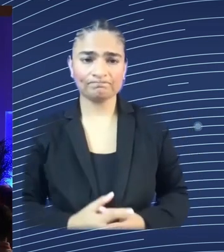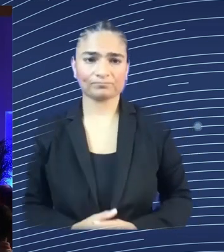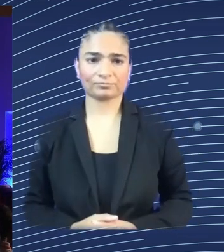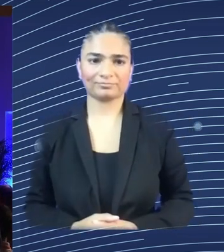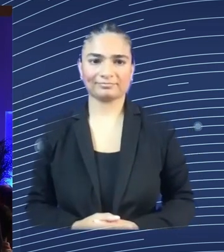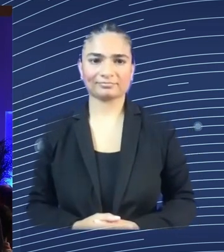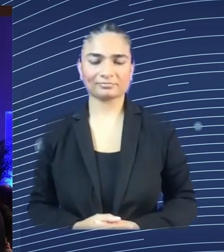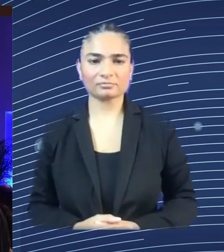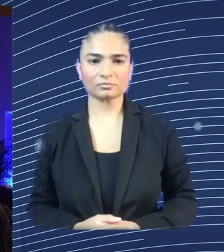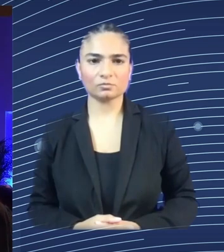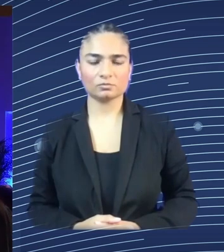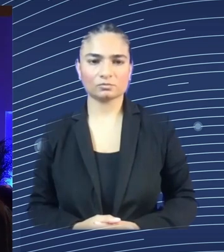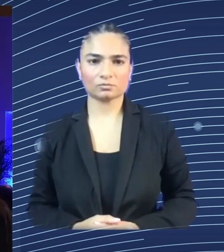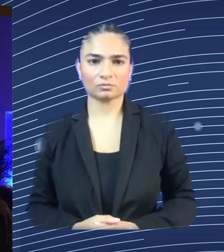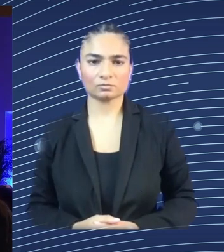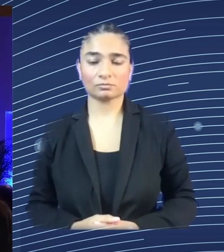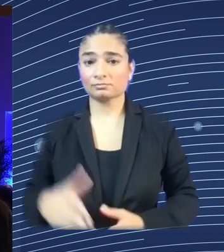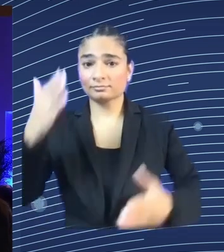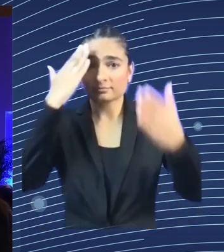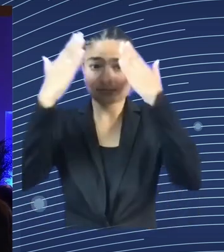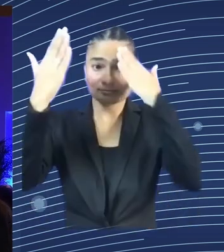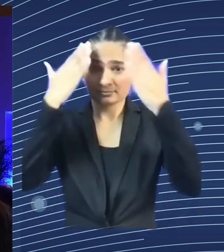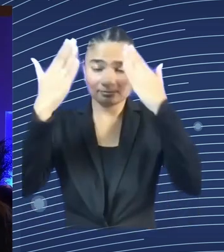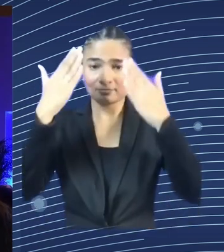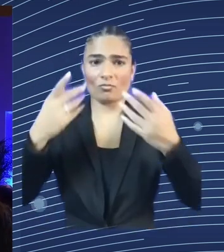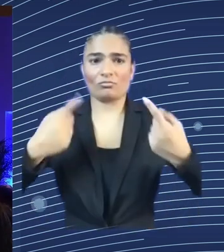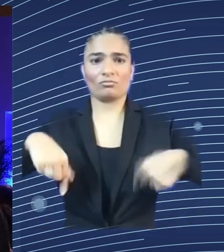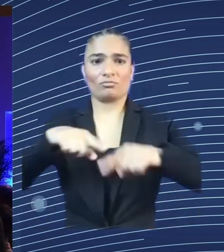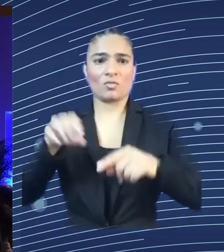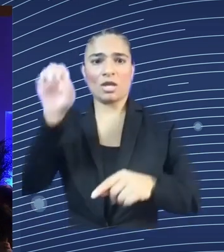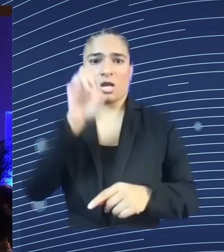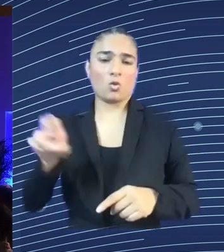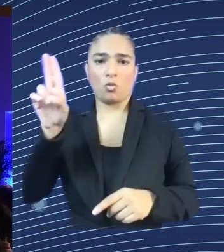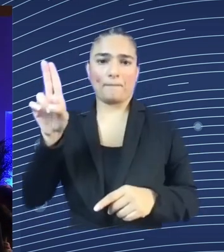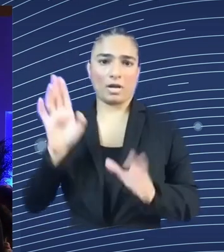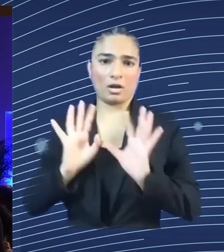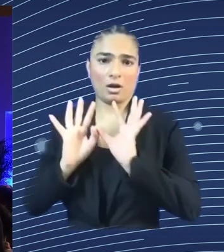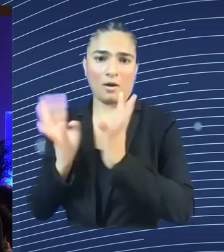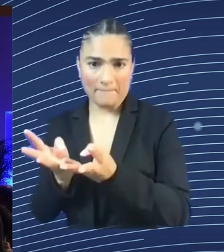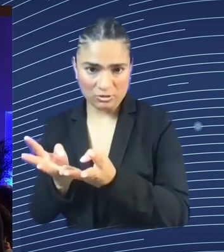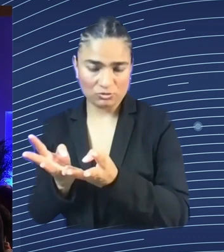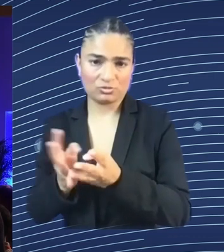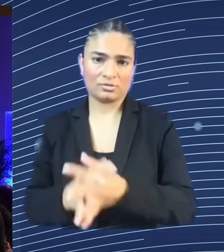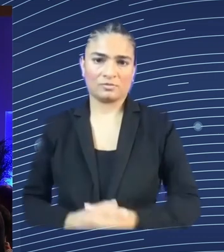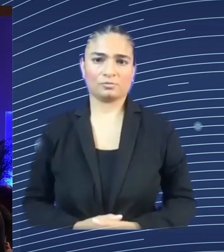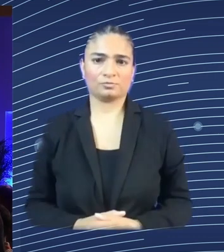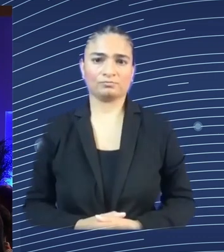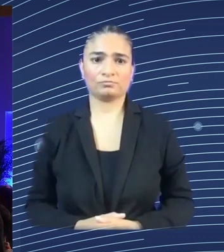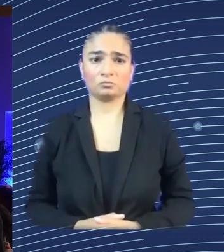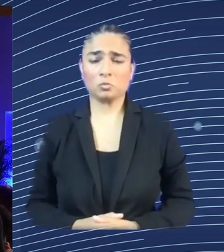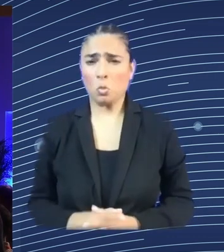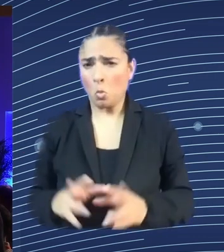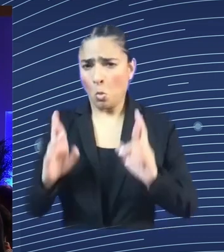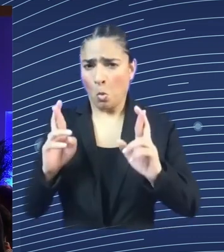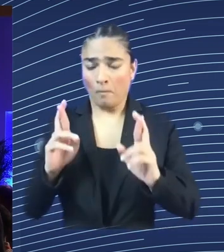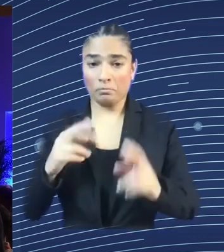I hope I managed to formulate this in a clear way because it's not clear in my head. Do you think that your